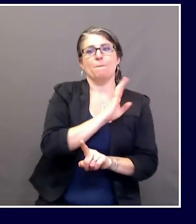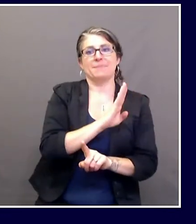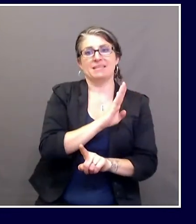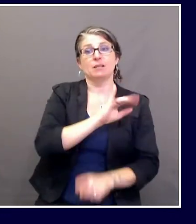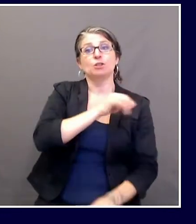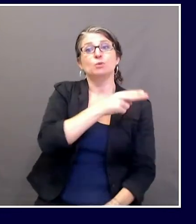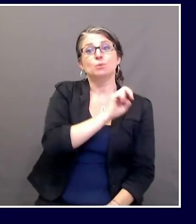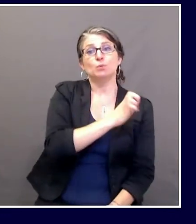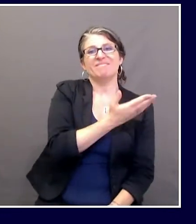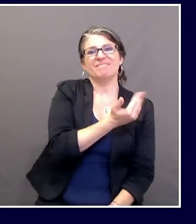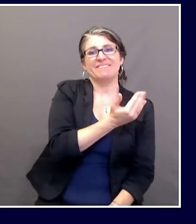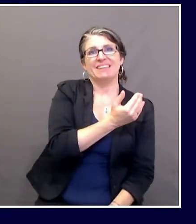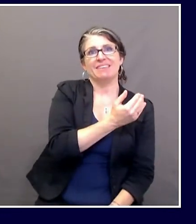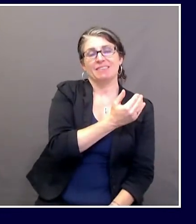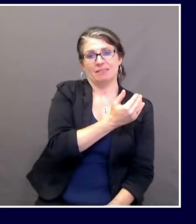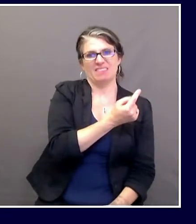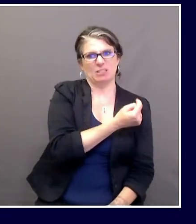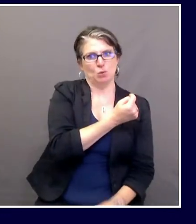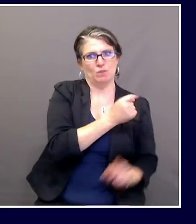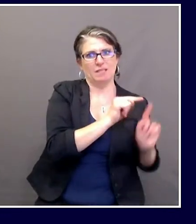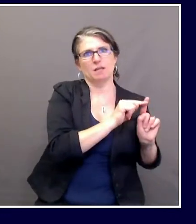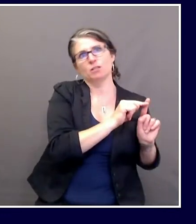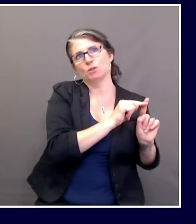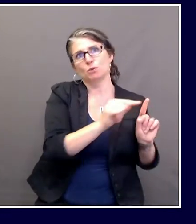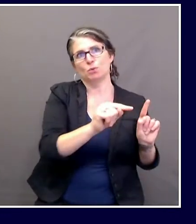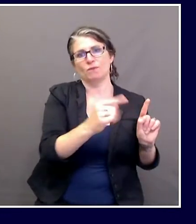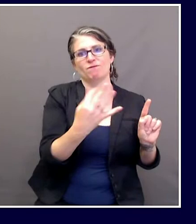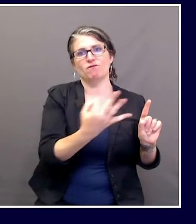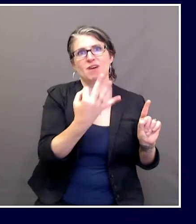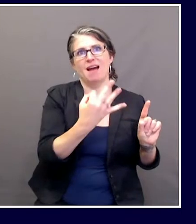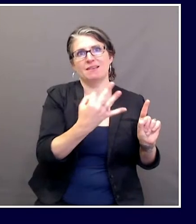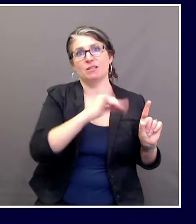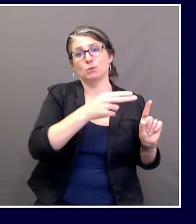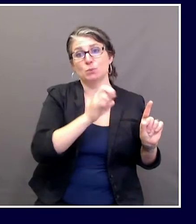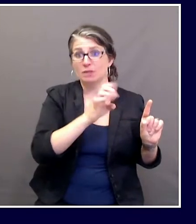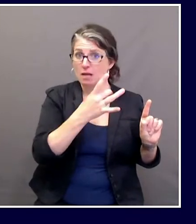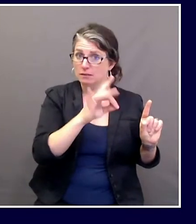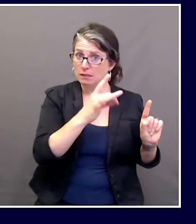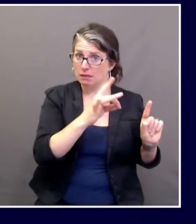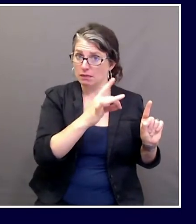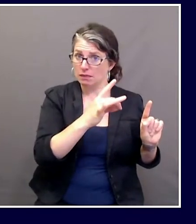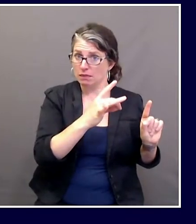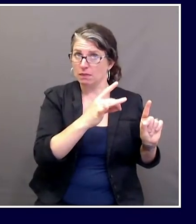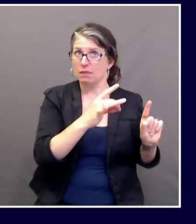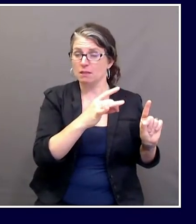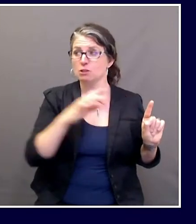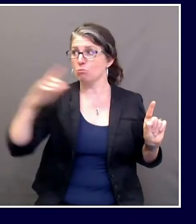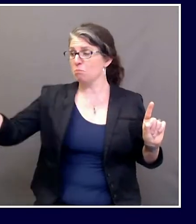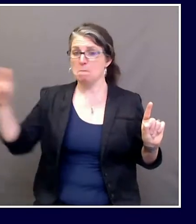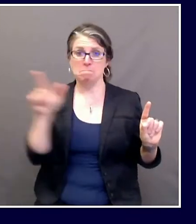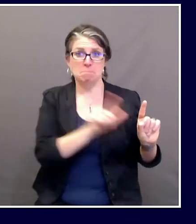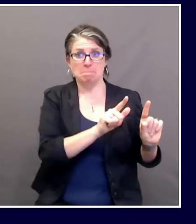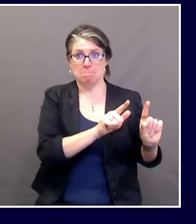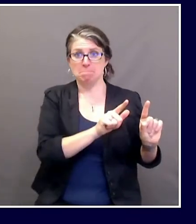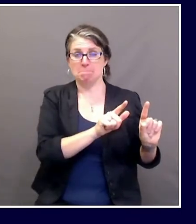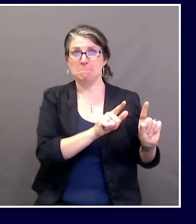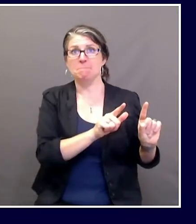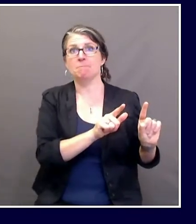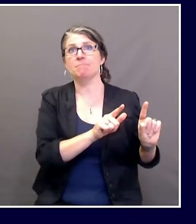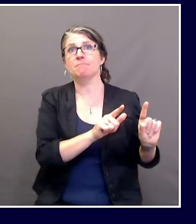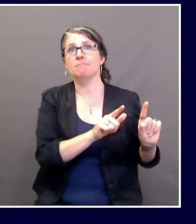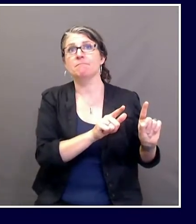Friday, June 18th. It will end its mission in the state of Maine in Old Orchard Beach on